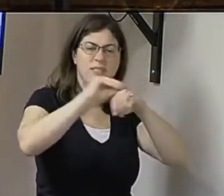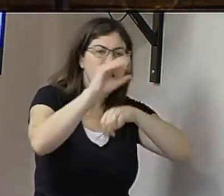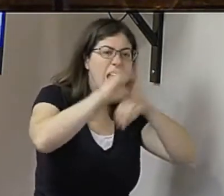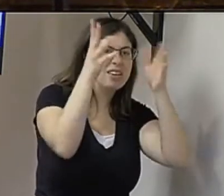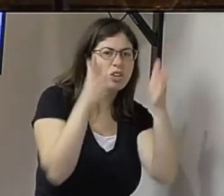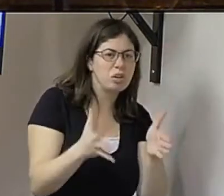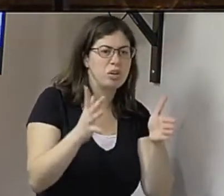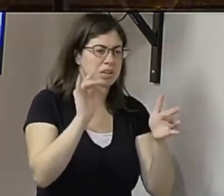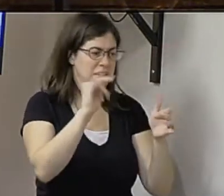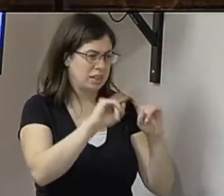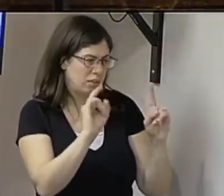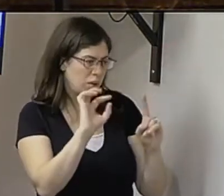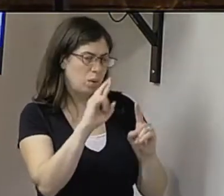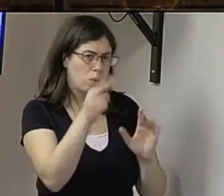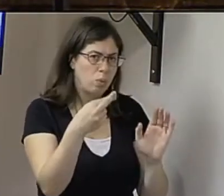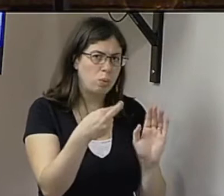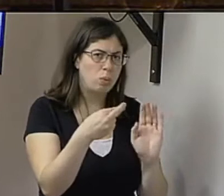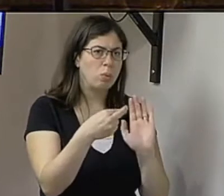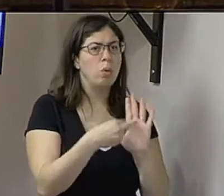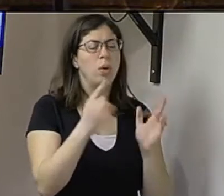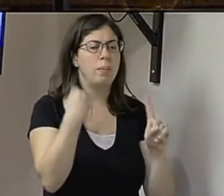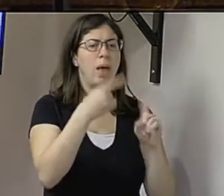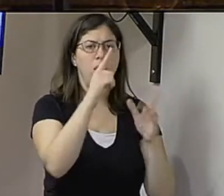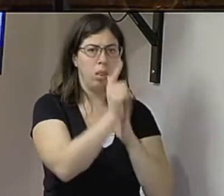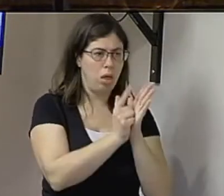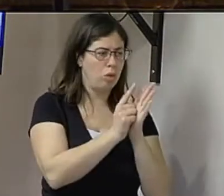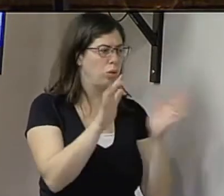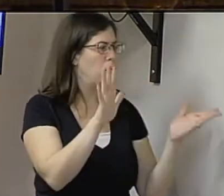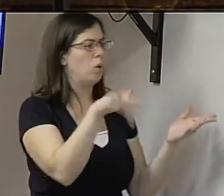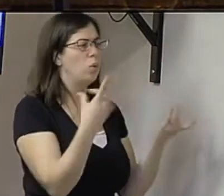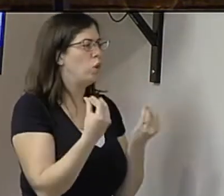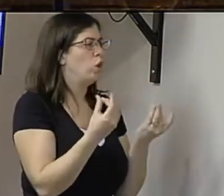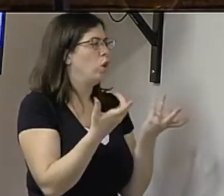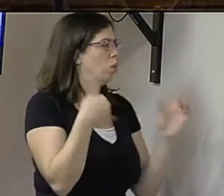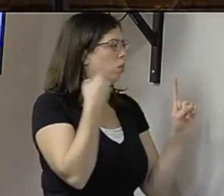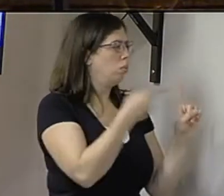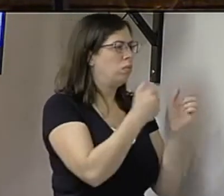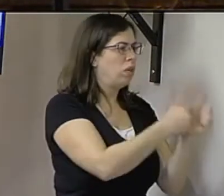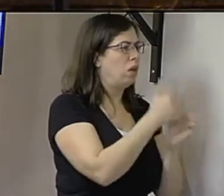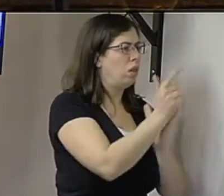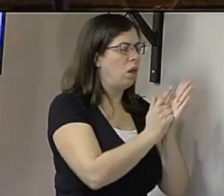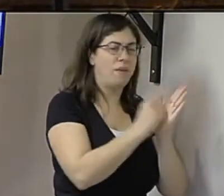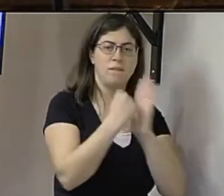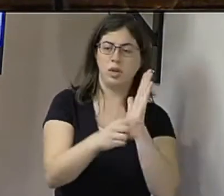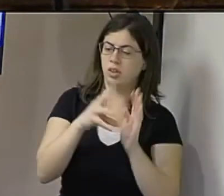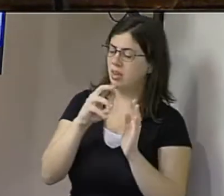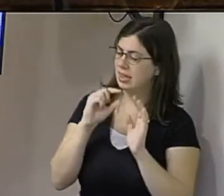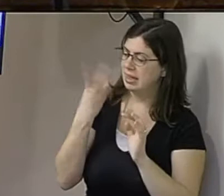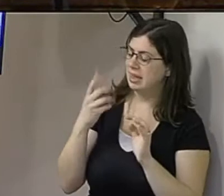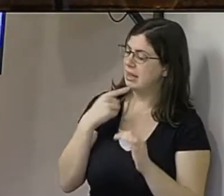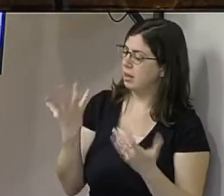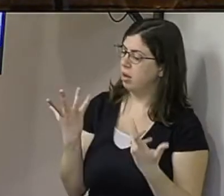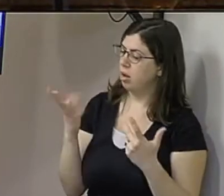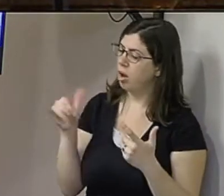different kind of role that they'd have about the law. And he asks them, so what are we supposed to do according to the law? Verse 16, then Memucan said, in the presence